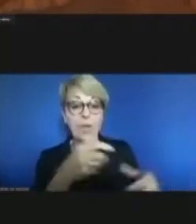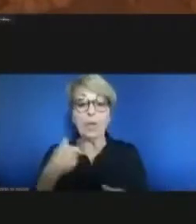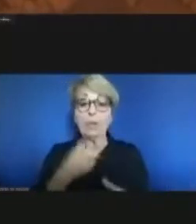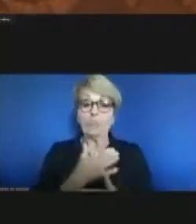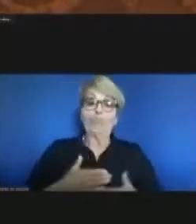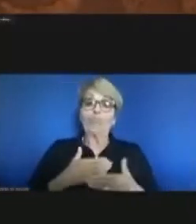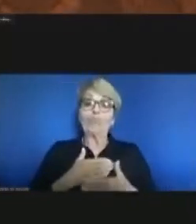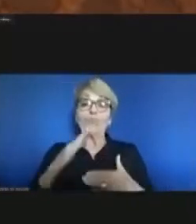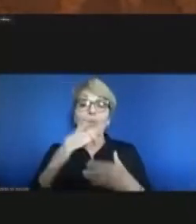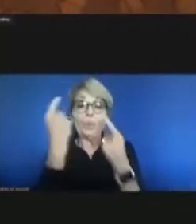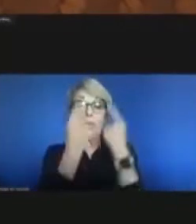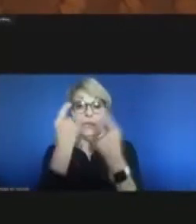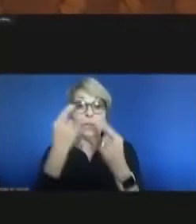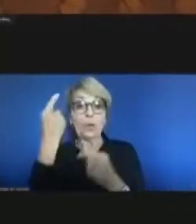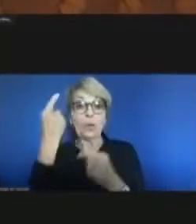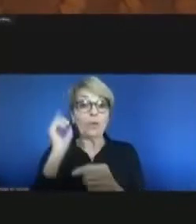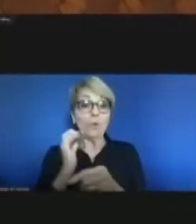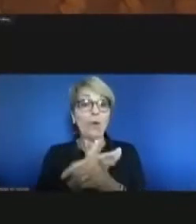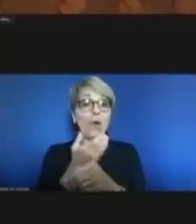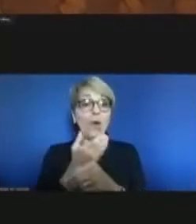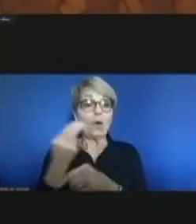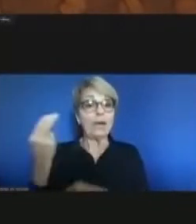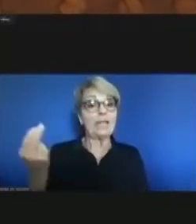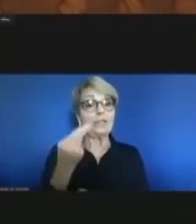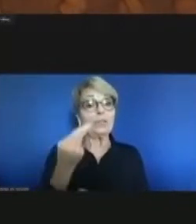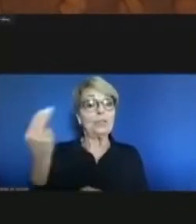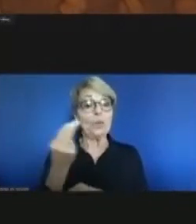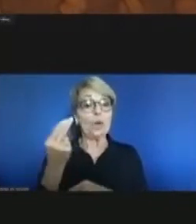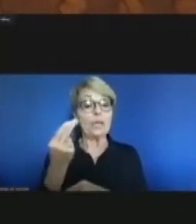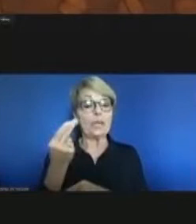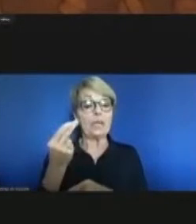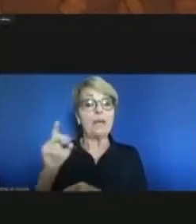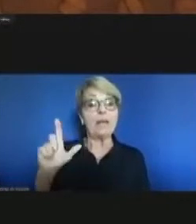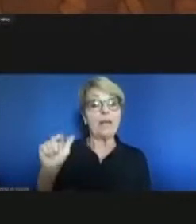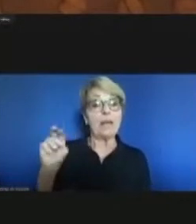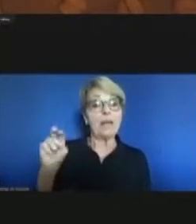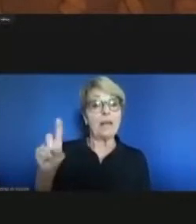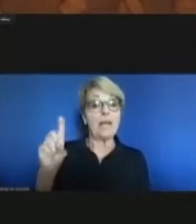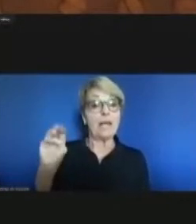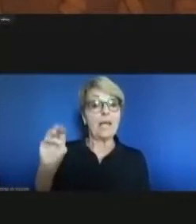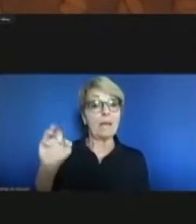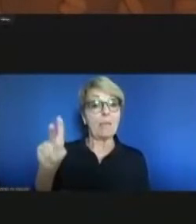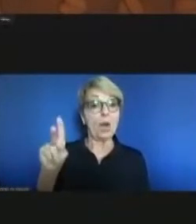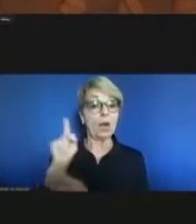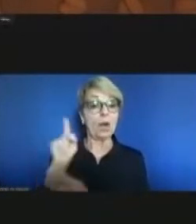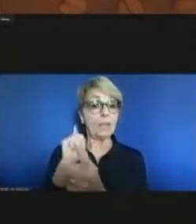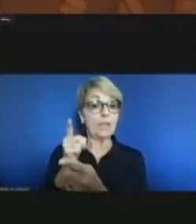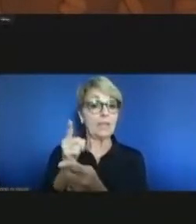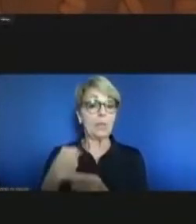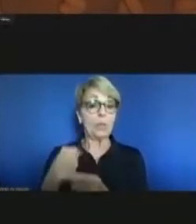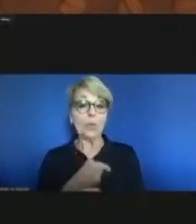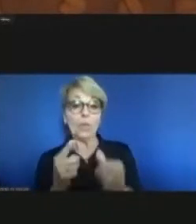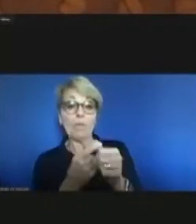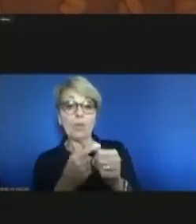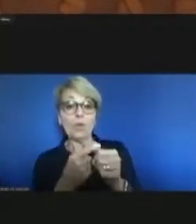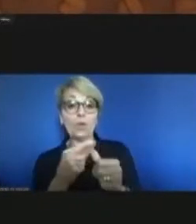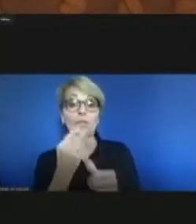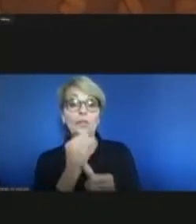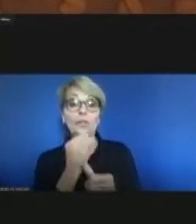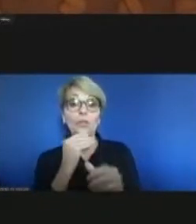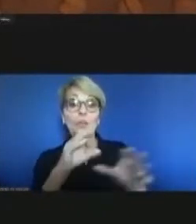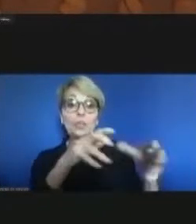consideration for our historic landmark designation. We are the first Jewish congregation west of the Allegheny